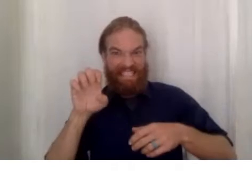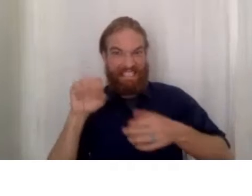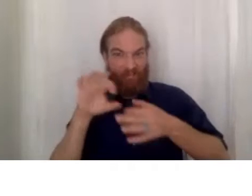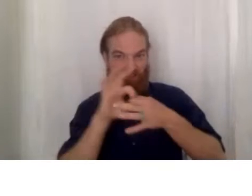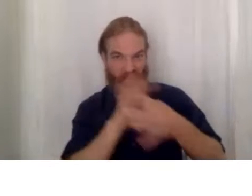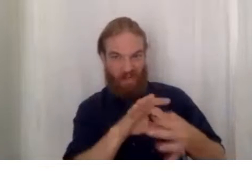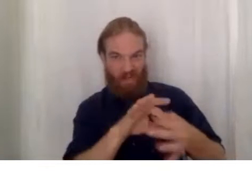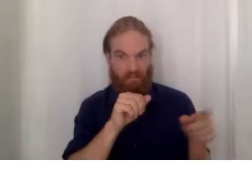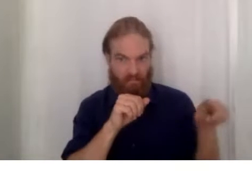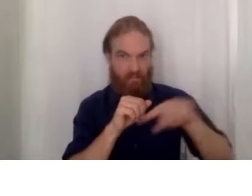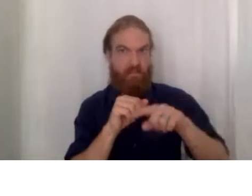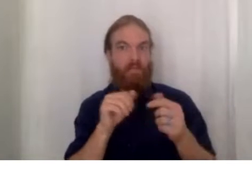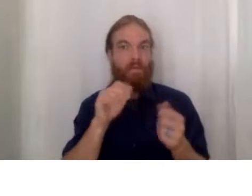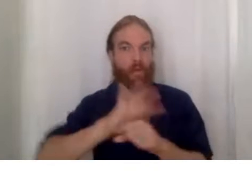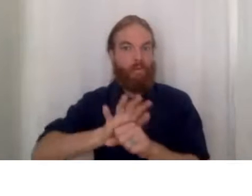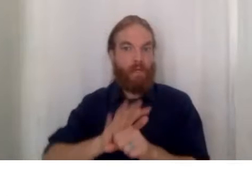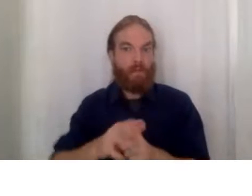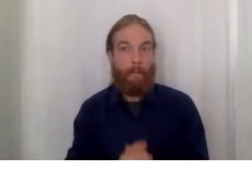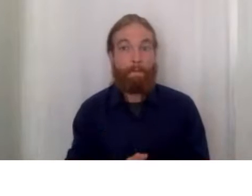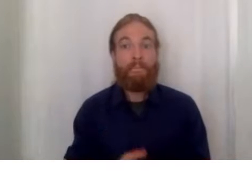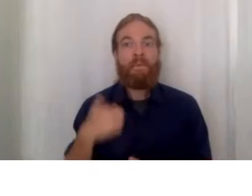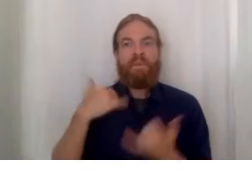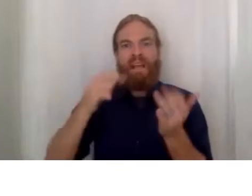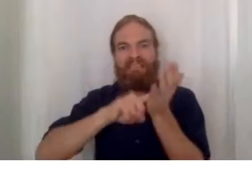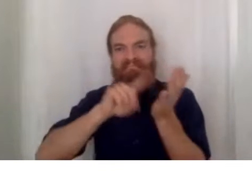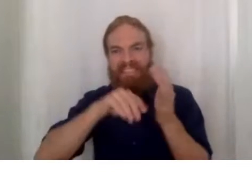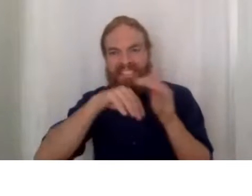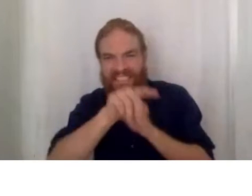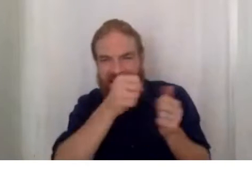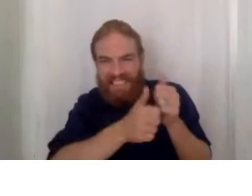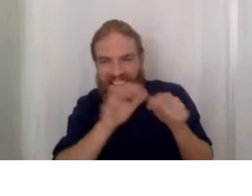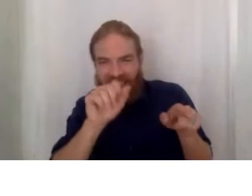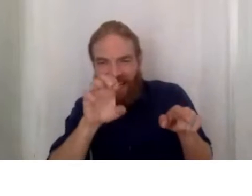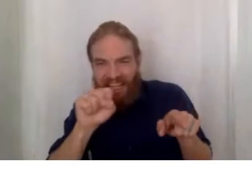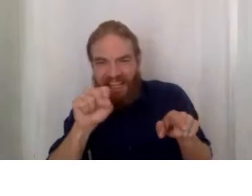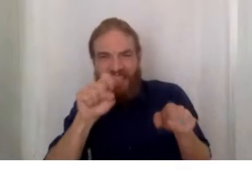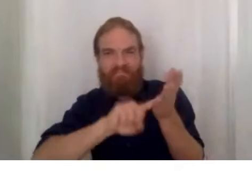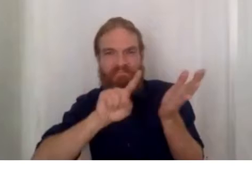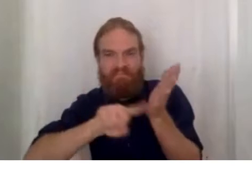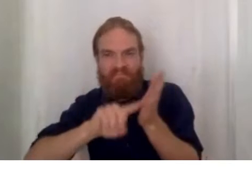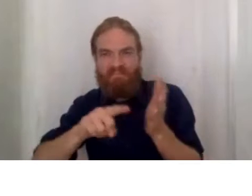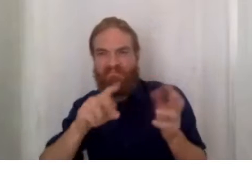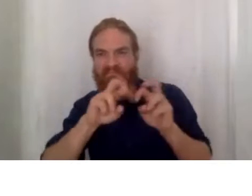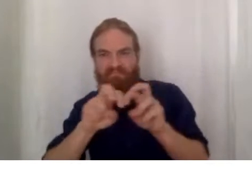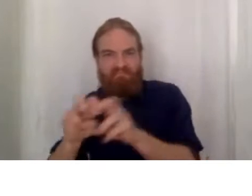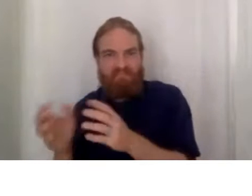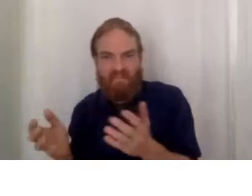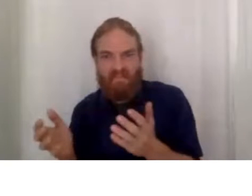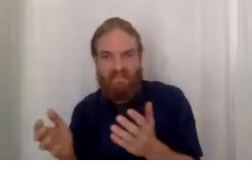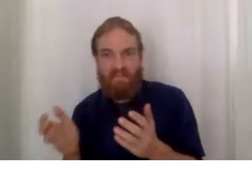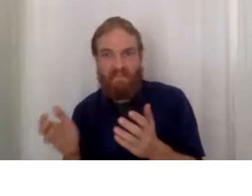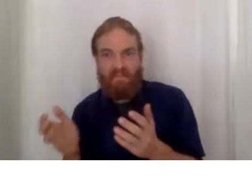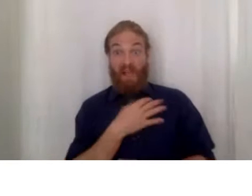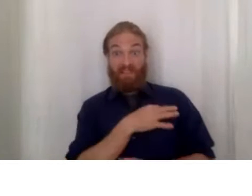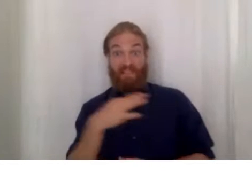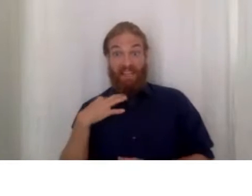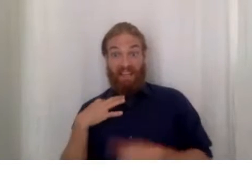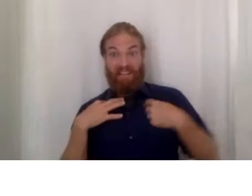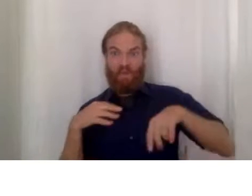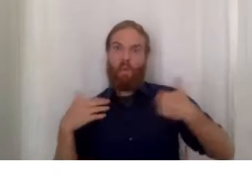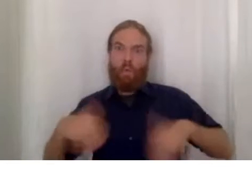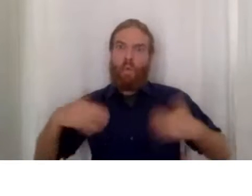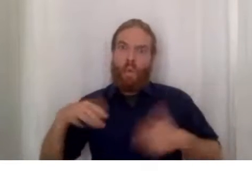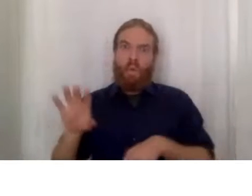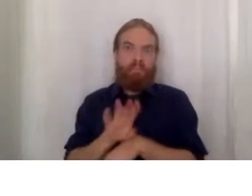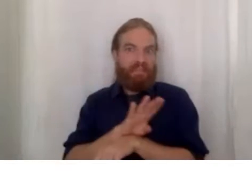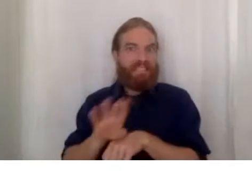our hands full with really all of the information that is moving through our systems, and ensuring that every single one of those